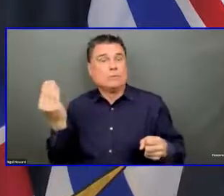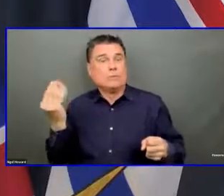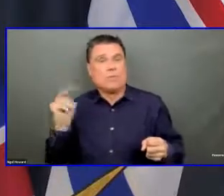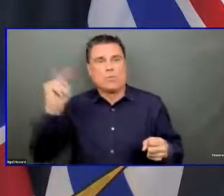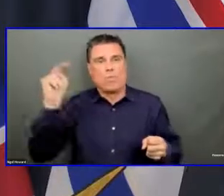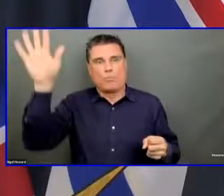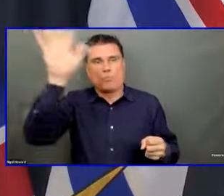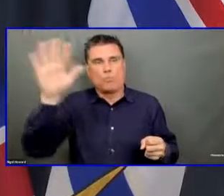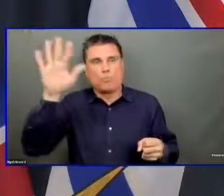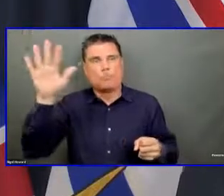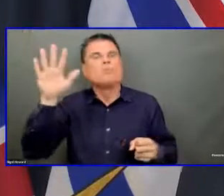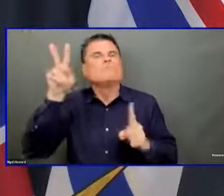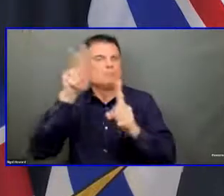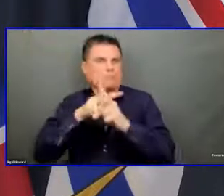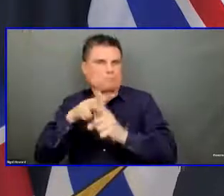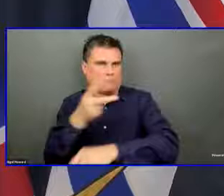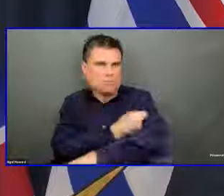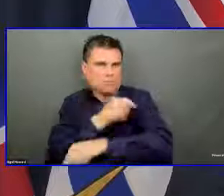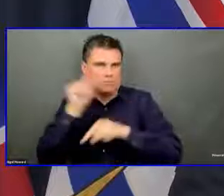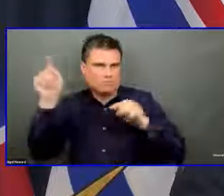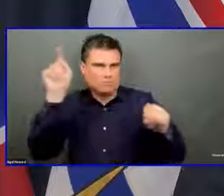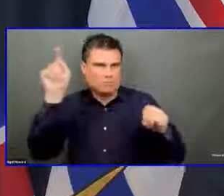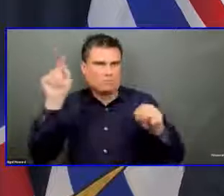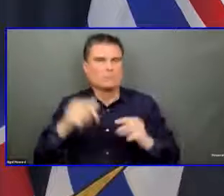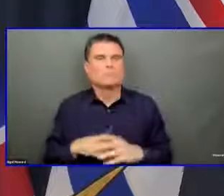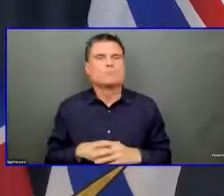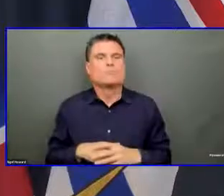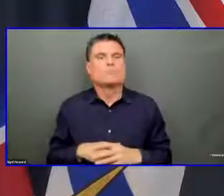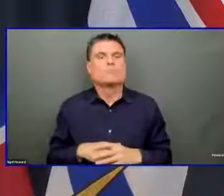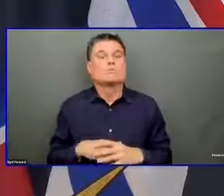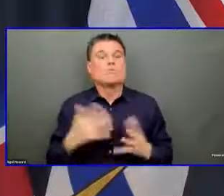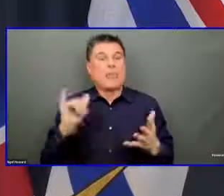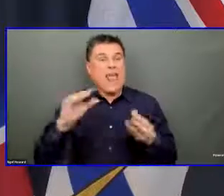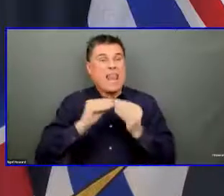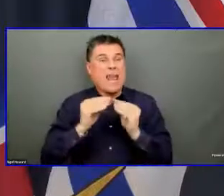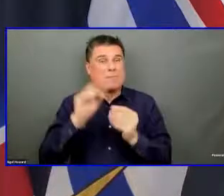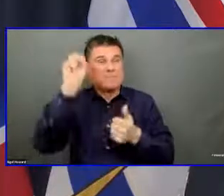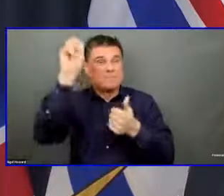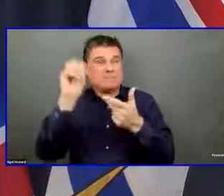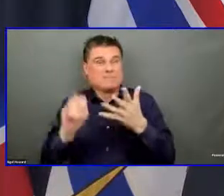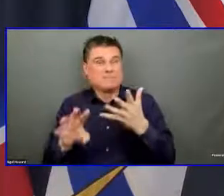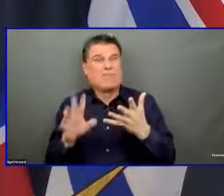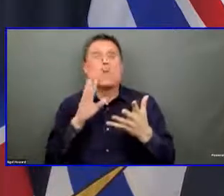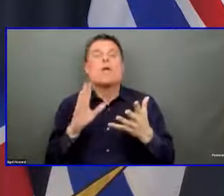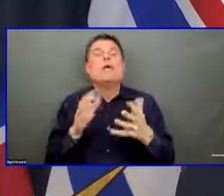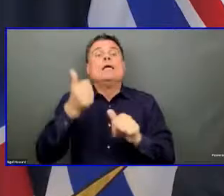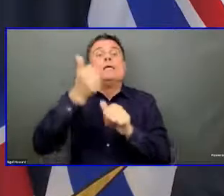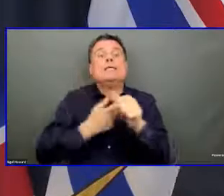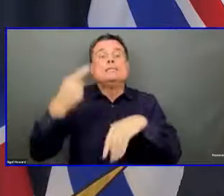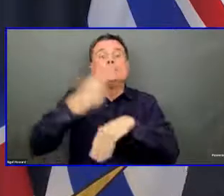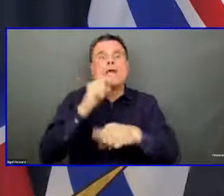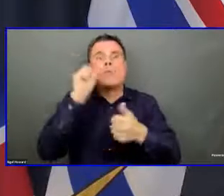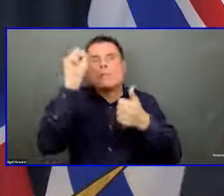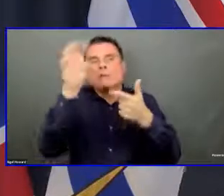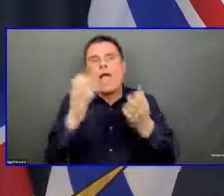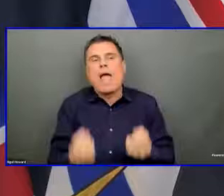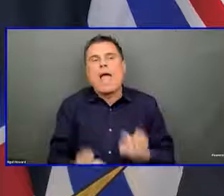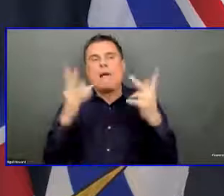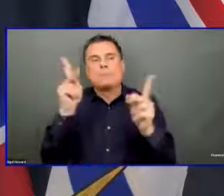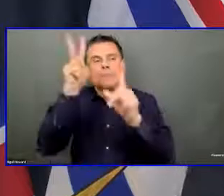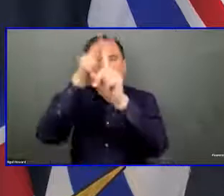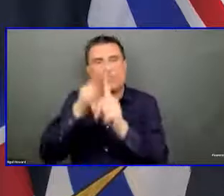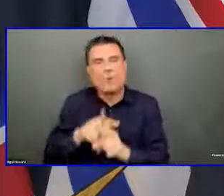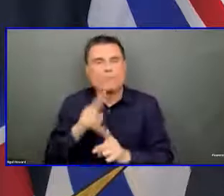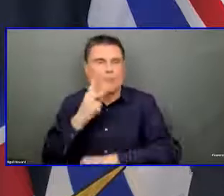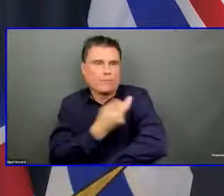those numbers will be updated at the end of each day from now on, so we're not going to be consistently updating those numbers during the day, but at the end